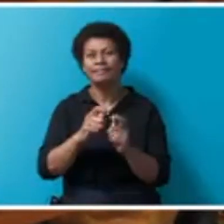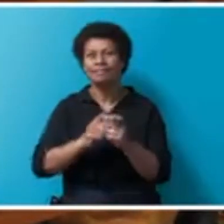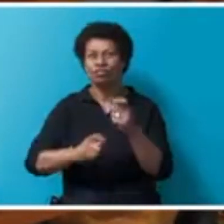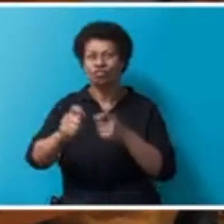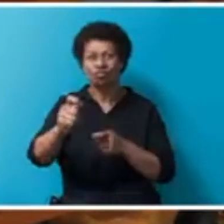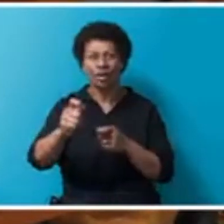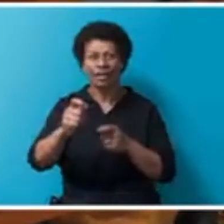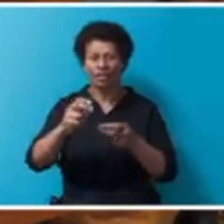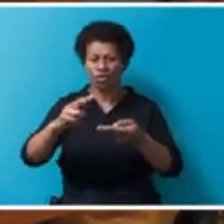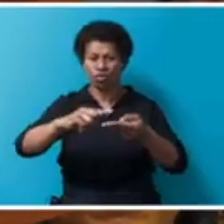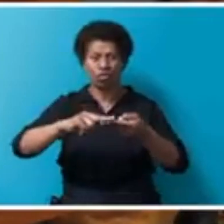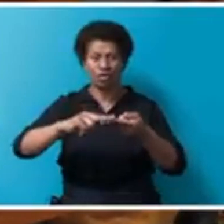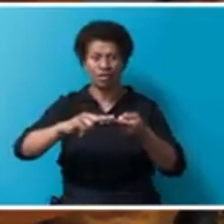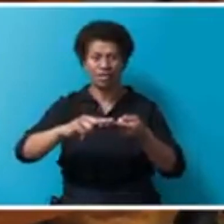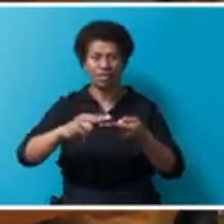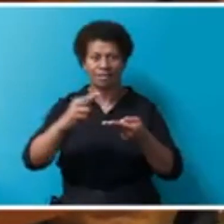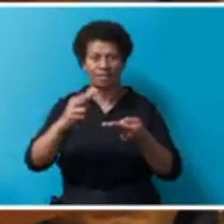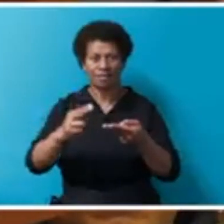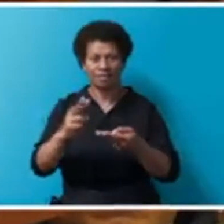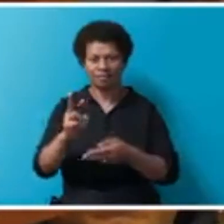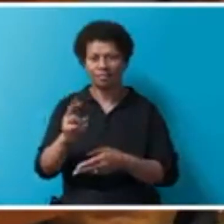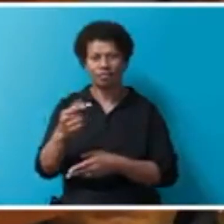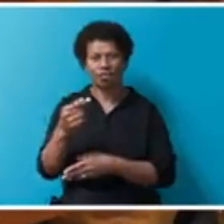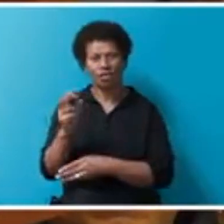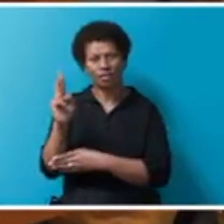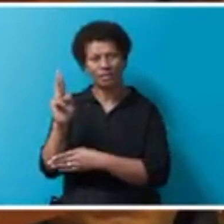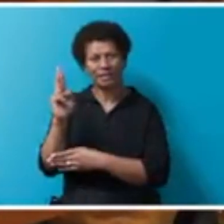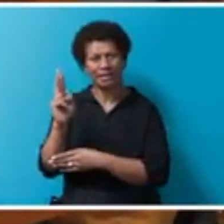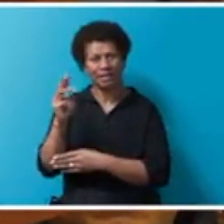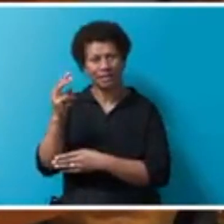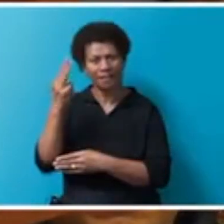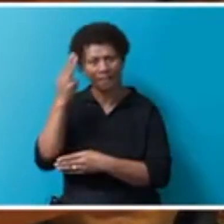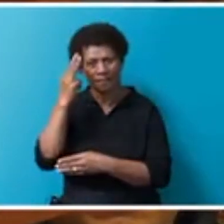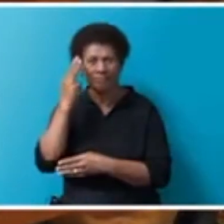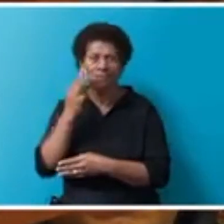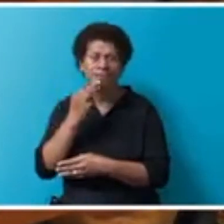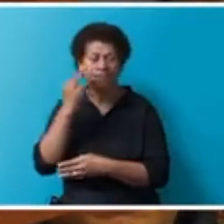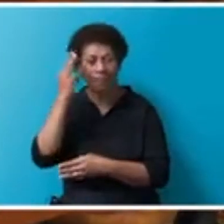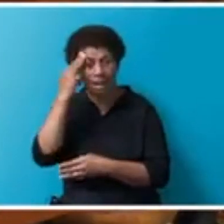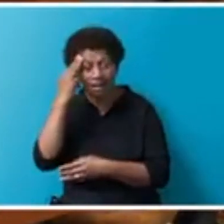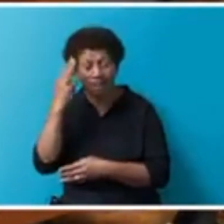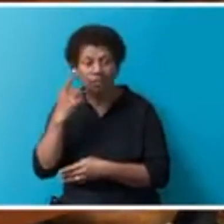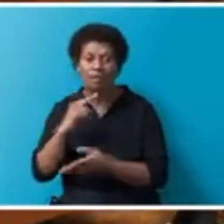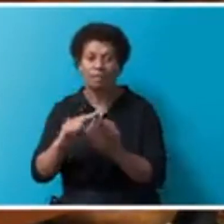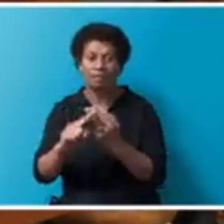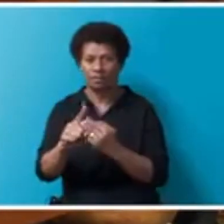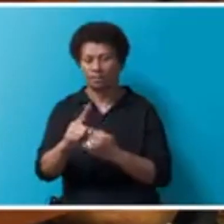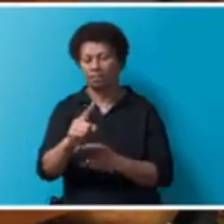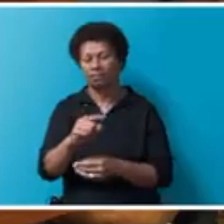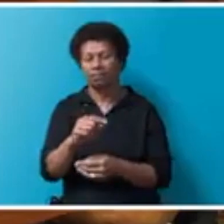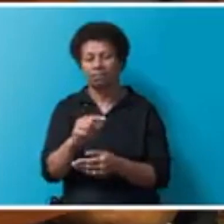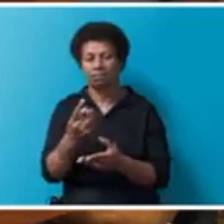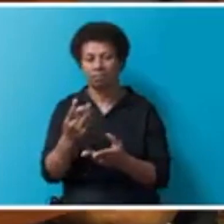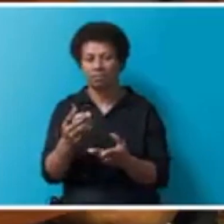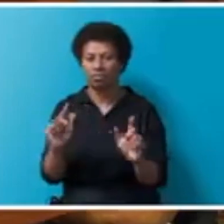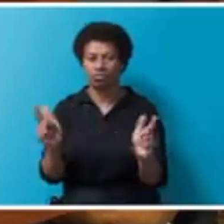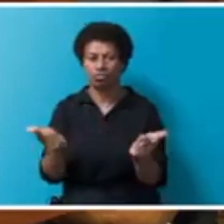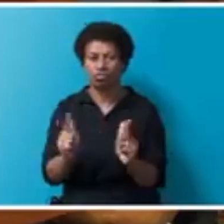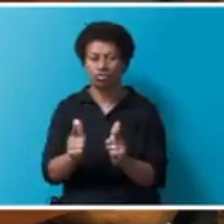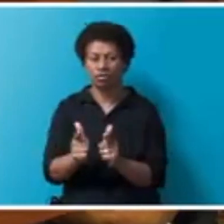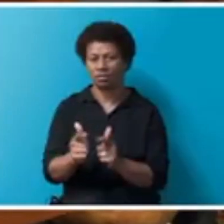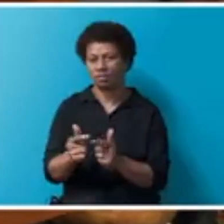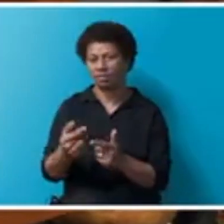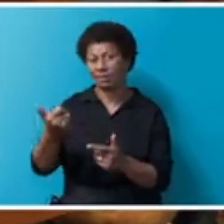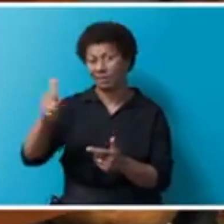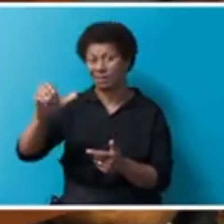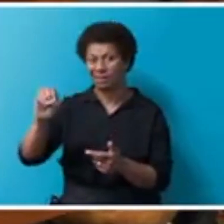for speaking their mind or representing their unions legitimately. The retirement age was reduced from 60 to 55